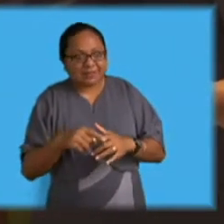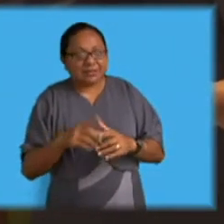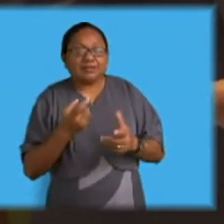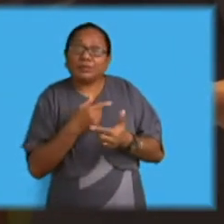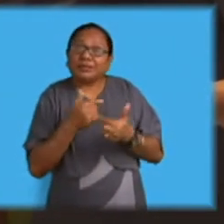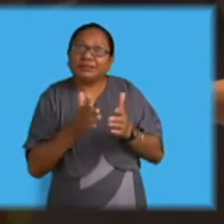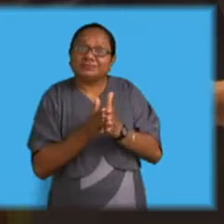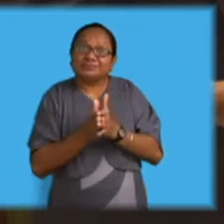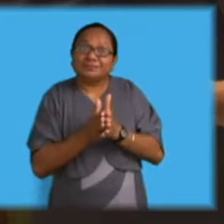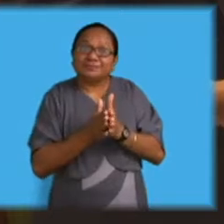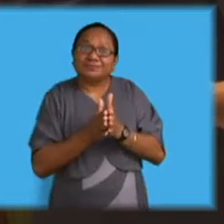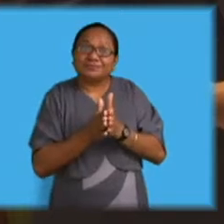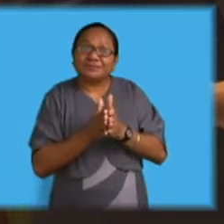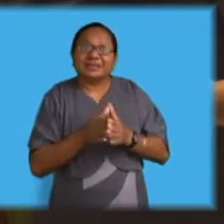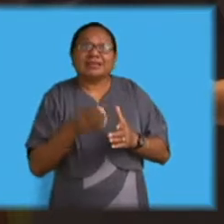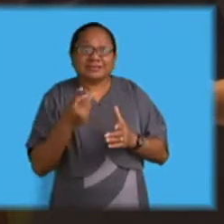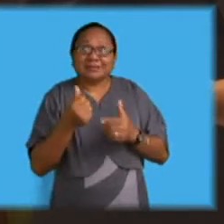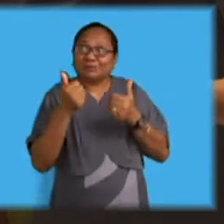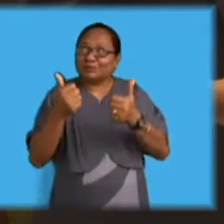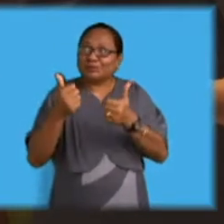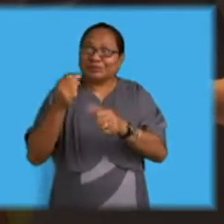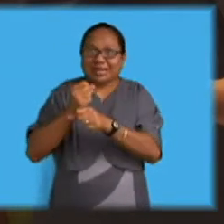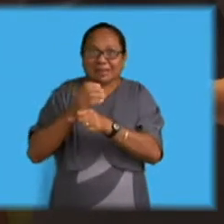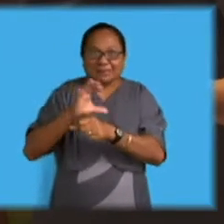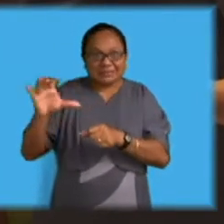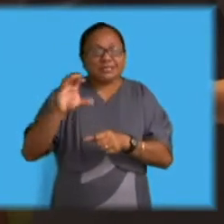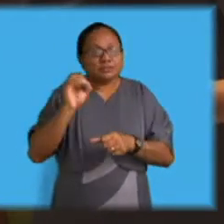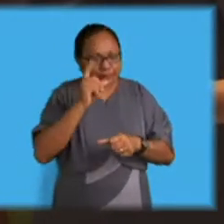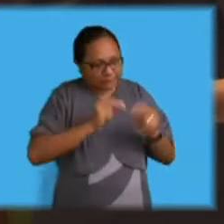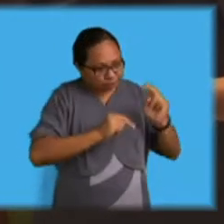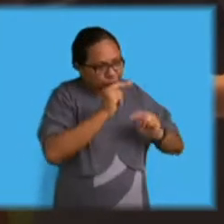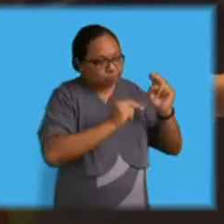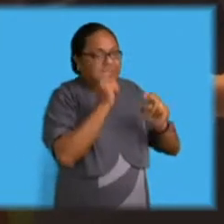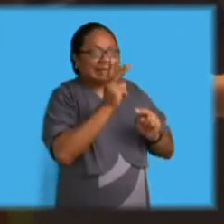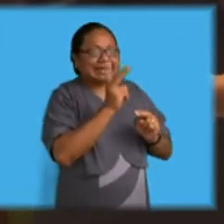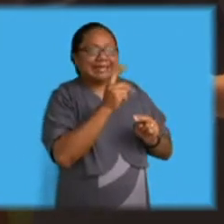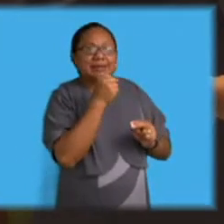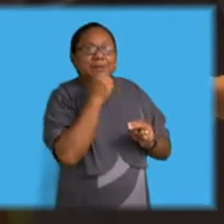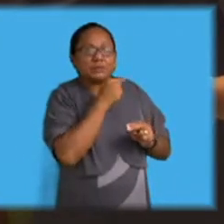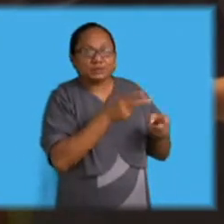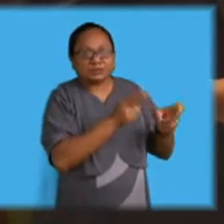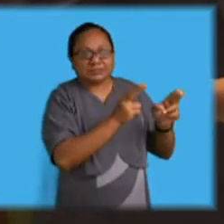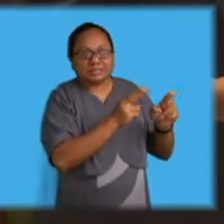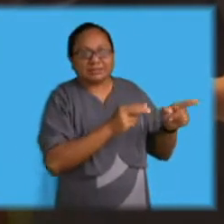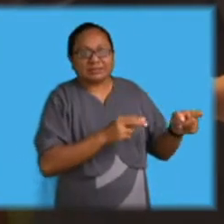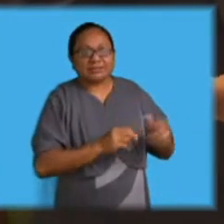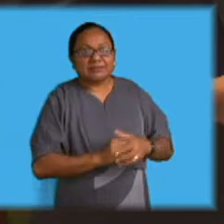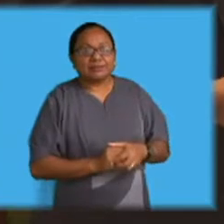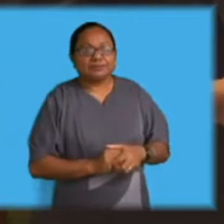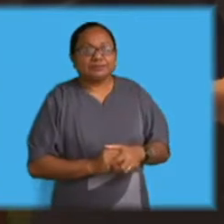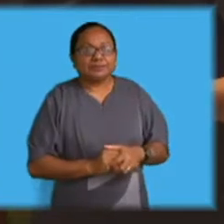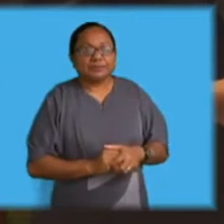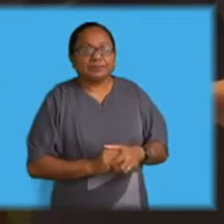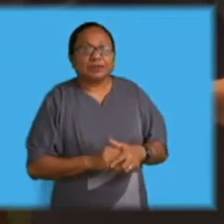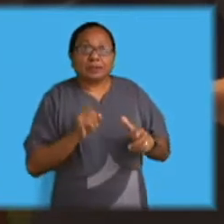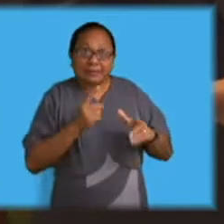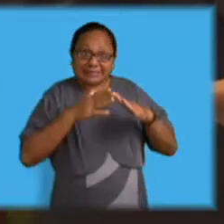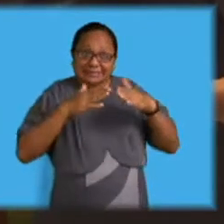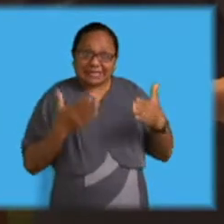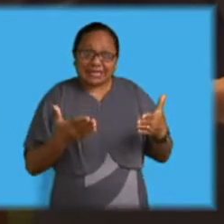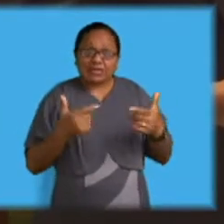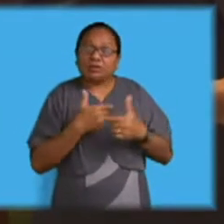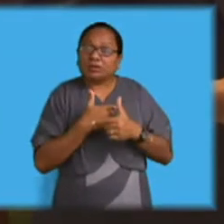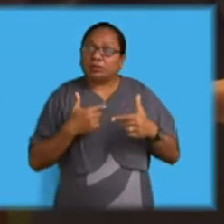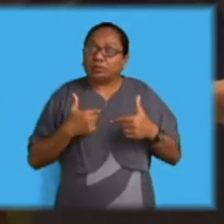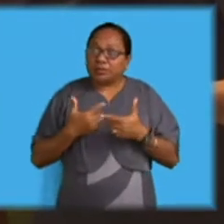some reasonably good bidders, and so that we can start the construction work. In the meantime, Madam Speaker, we have made arrangements